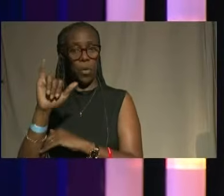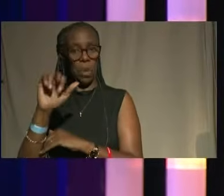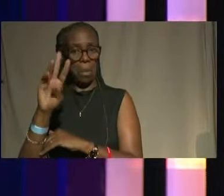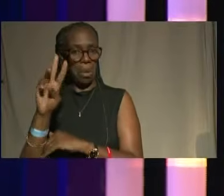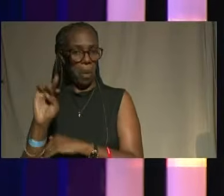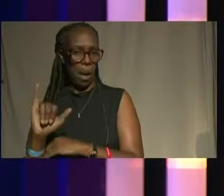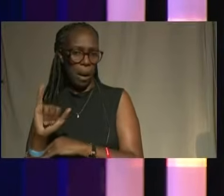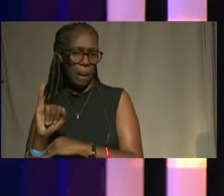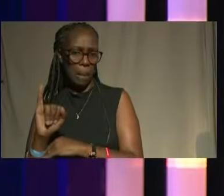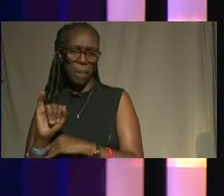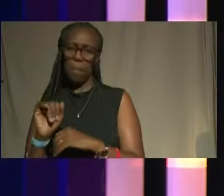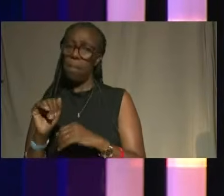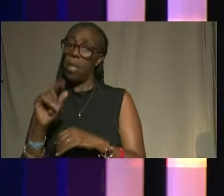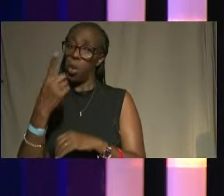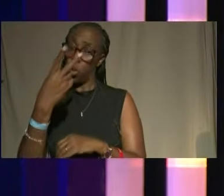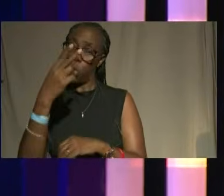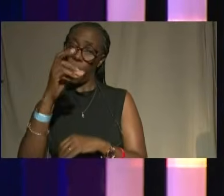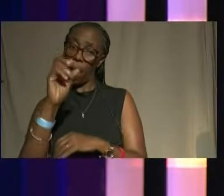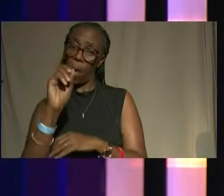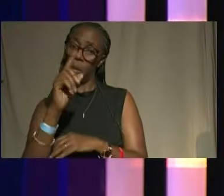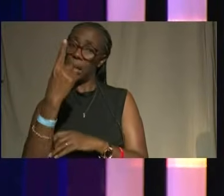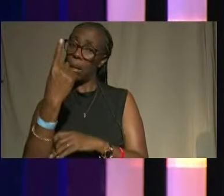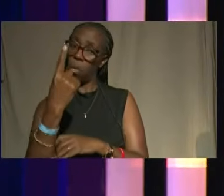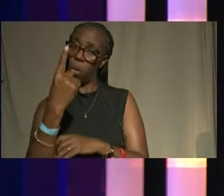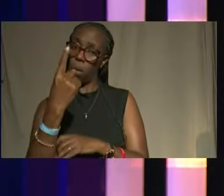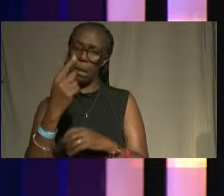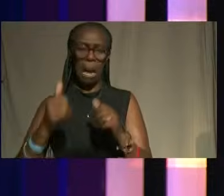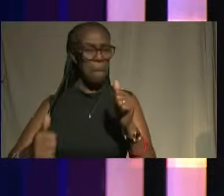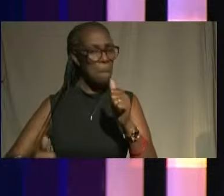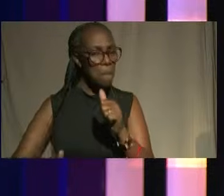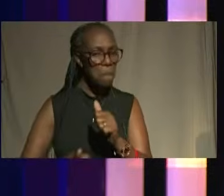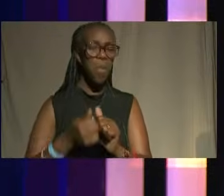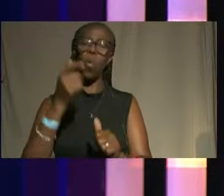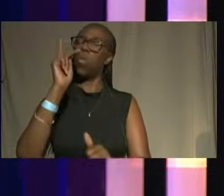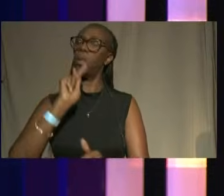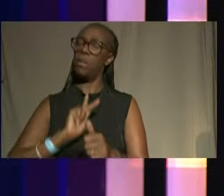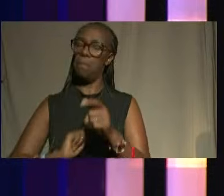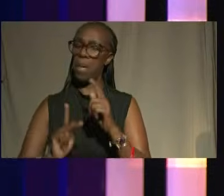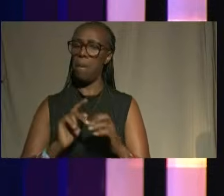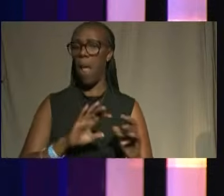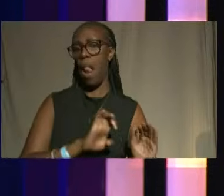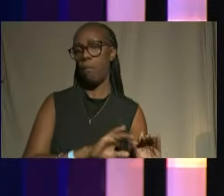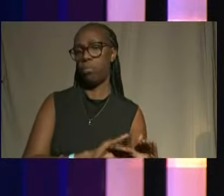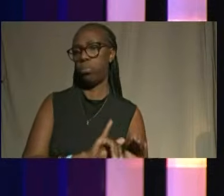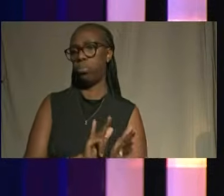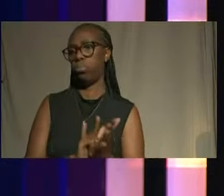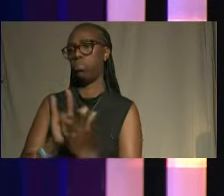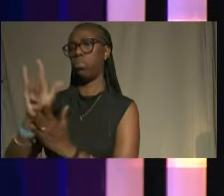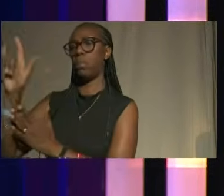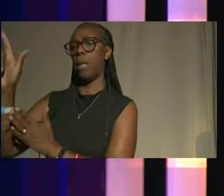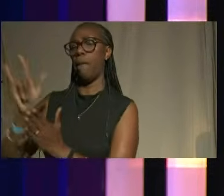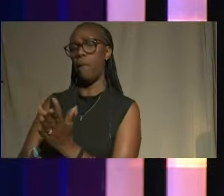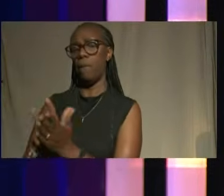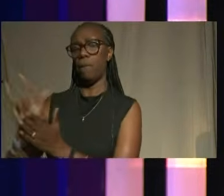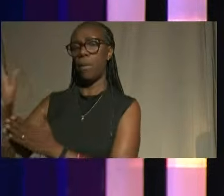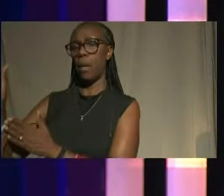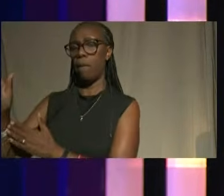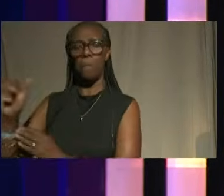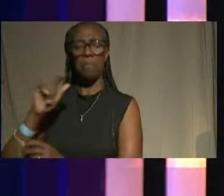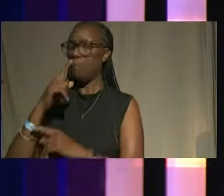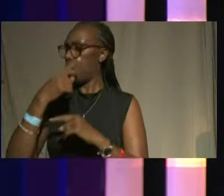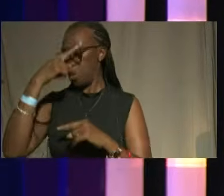of my classmates left this country because they didn't feel there was an opportunity. And it's for that reason why we focused a